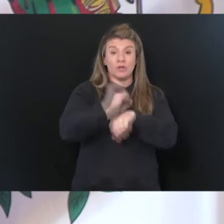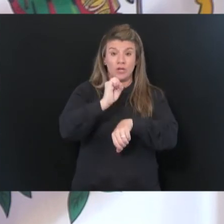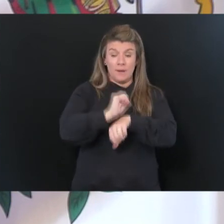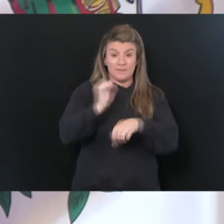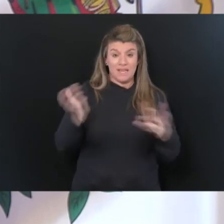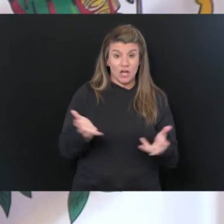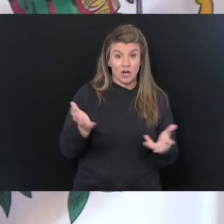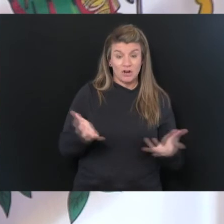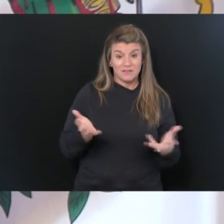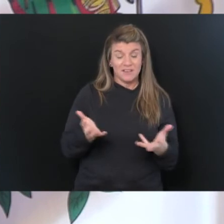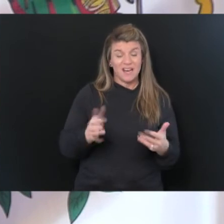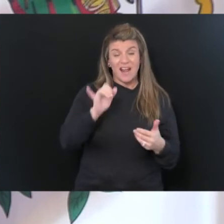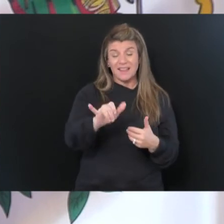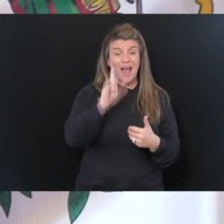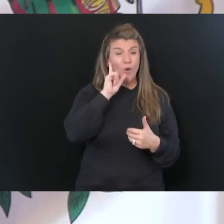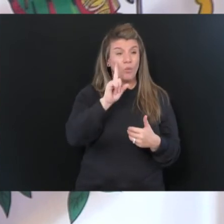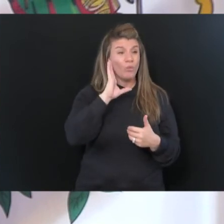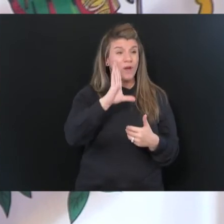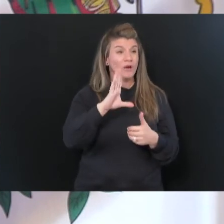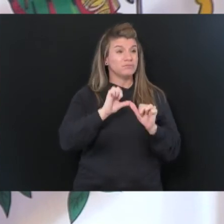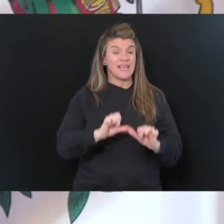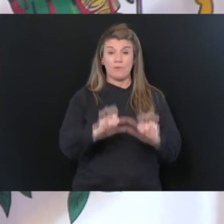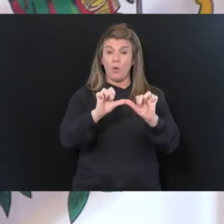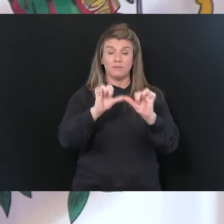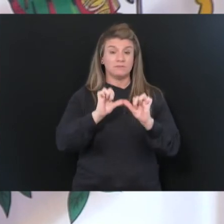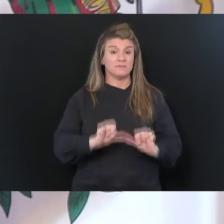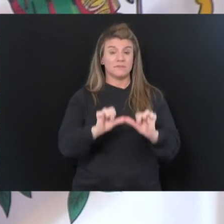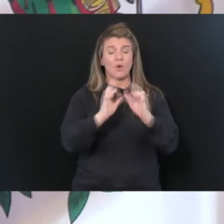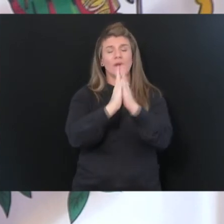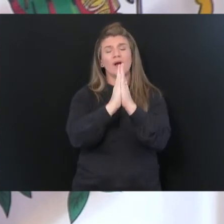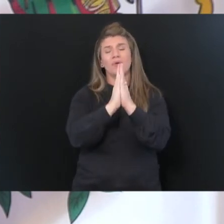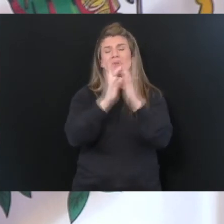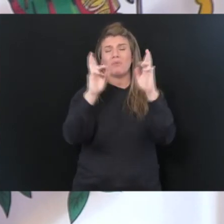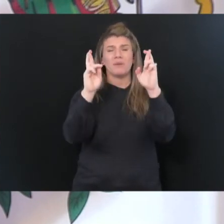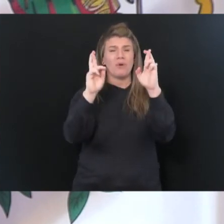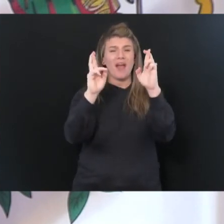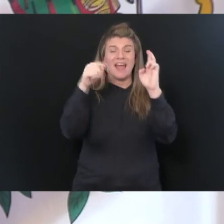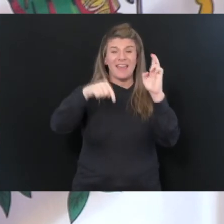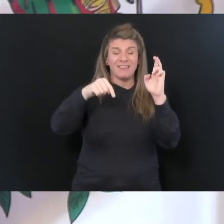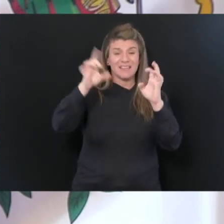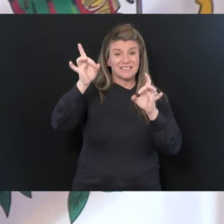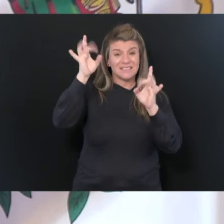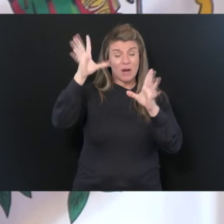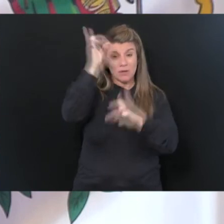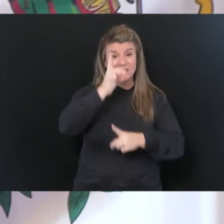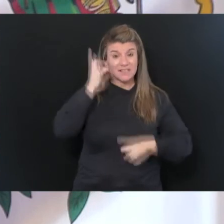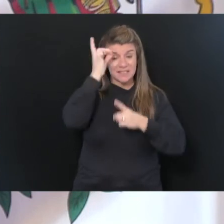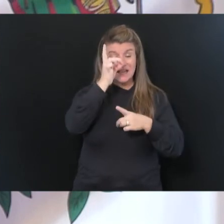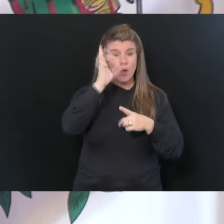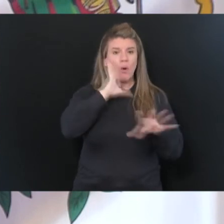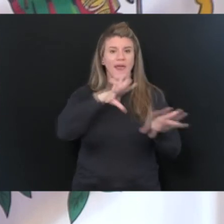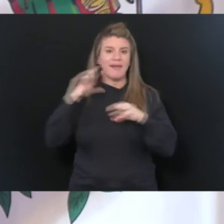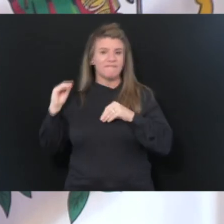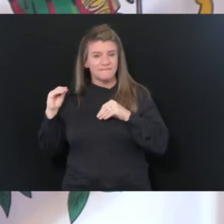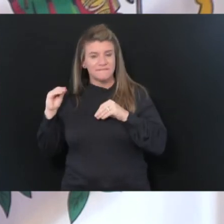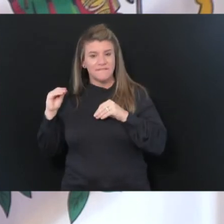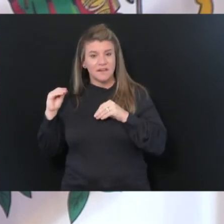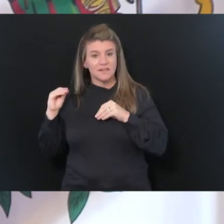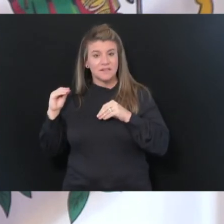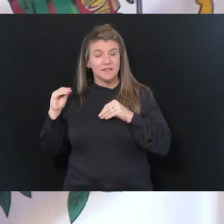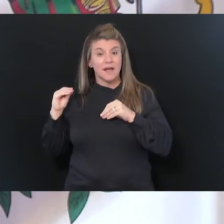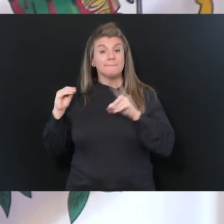And it's just going to keep on going. You know, we hope and pray that this terrible pandemic will leave us, but as